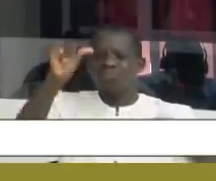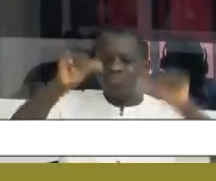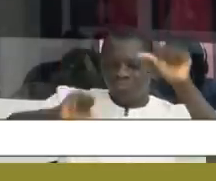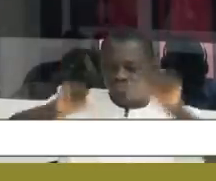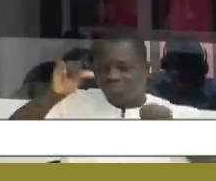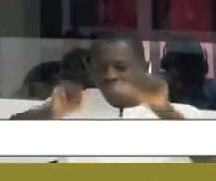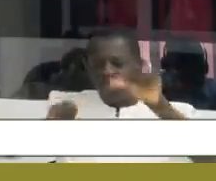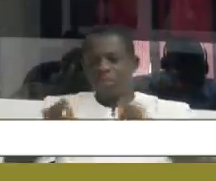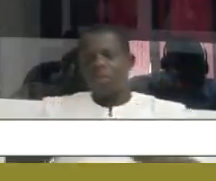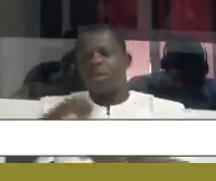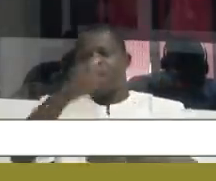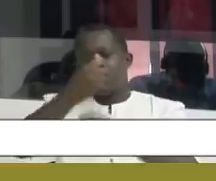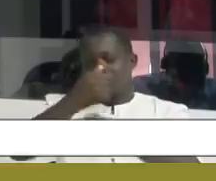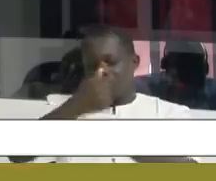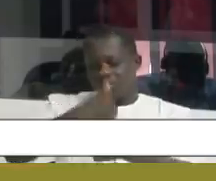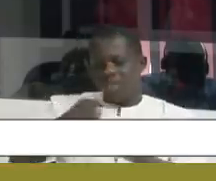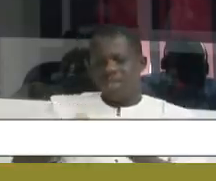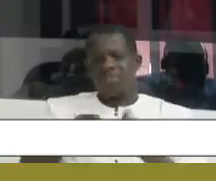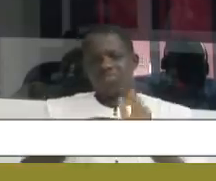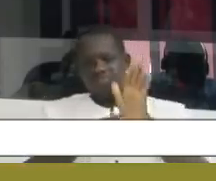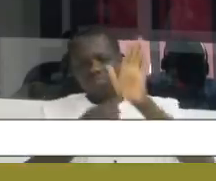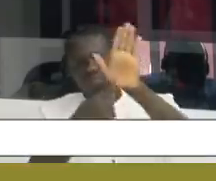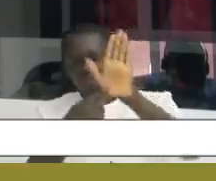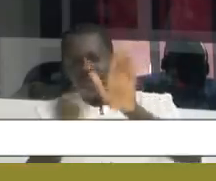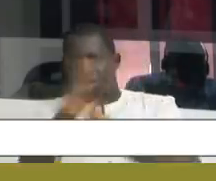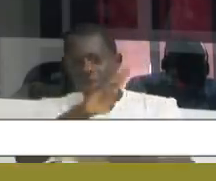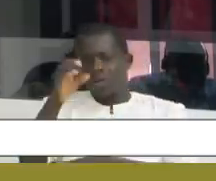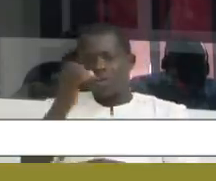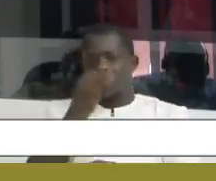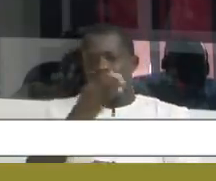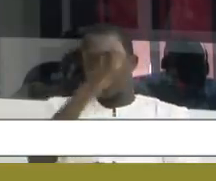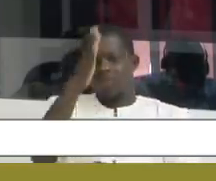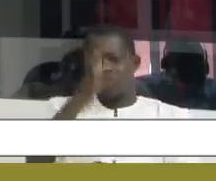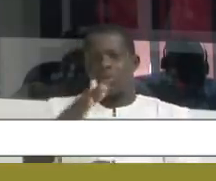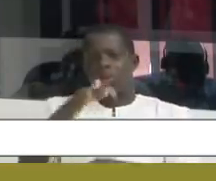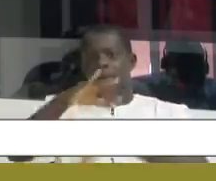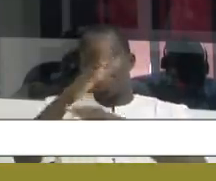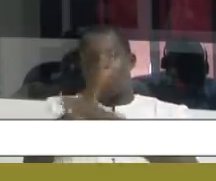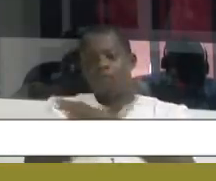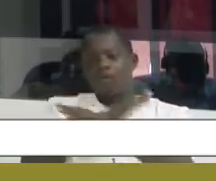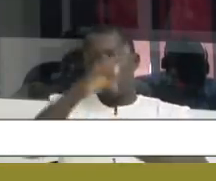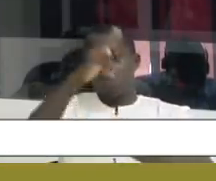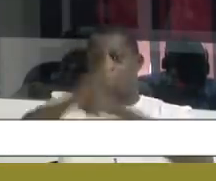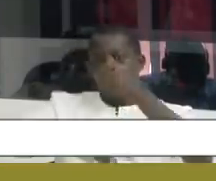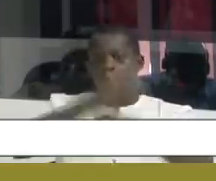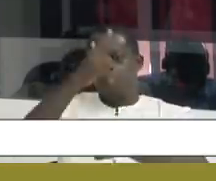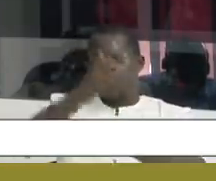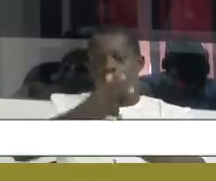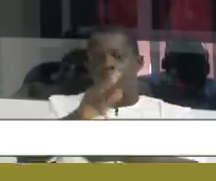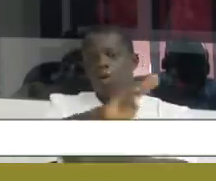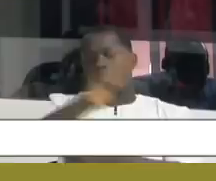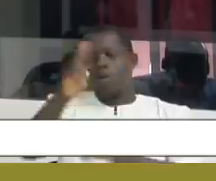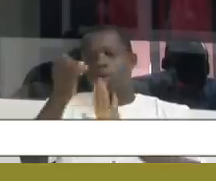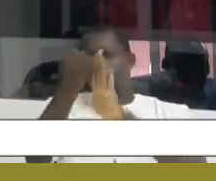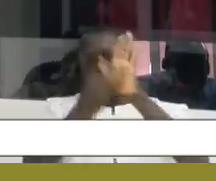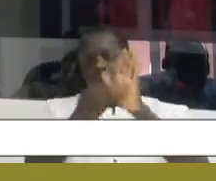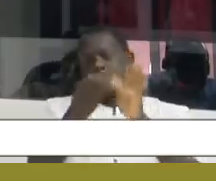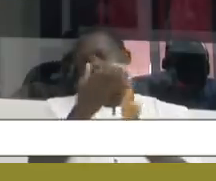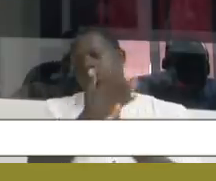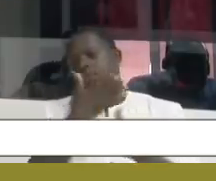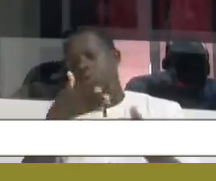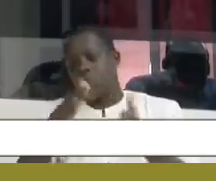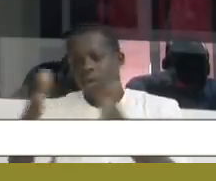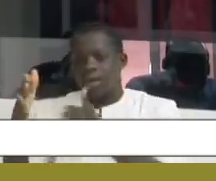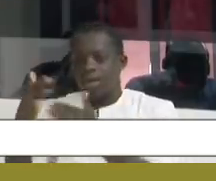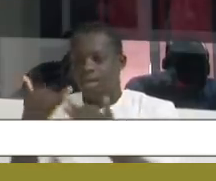me appear as if I'm not telling the truth before the whole world is not the easy way out. Does it